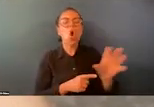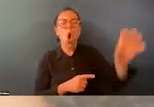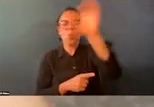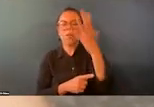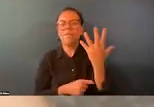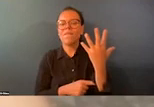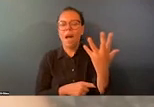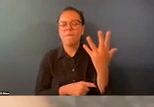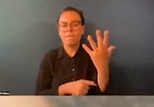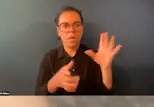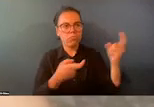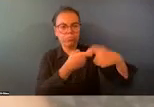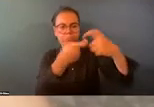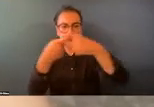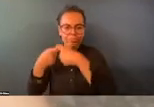Asian countries,